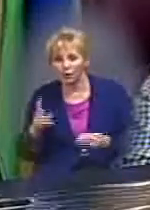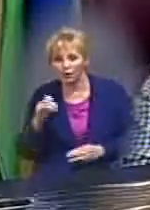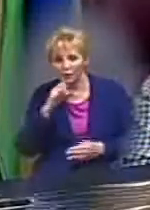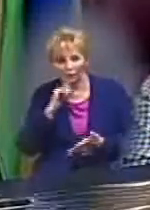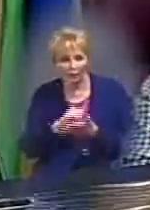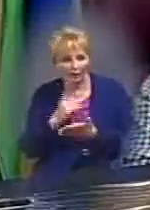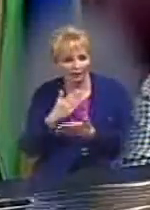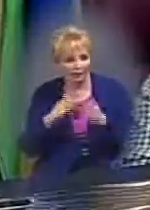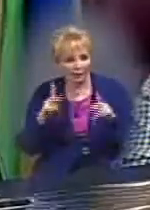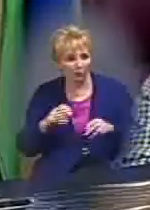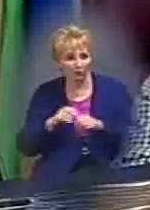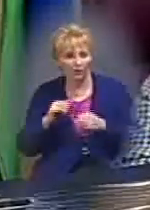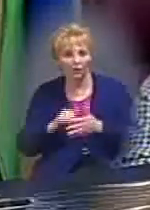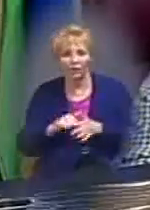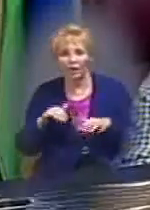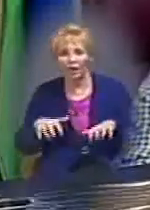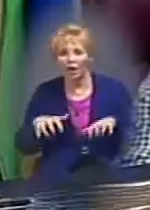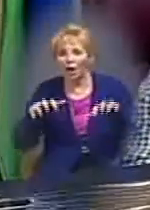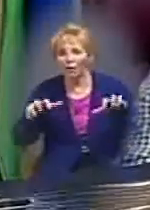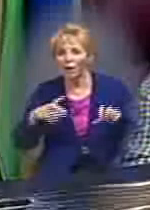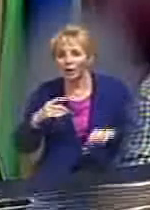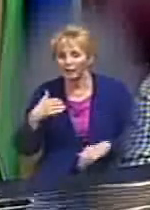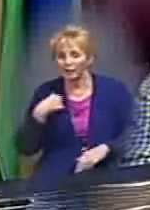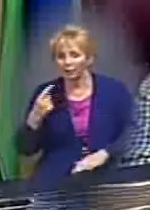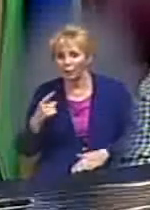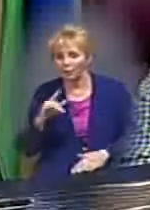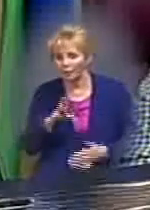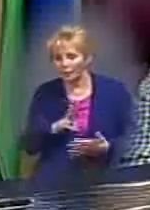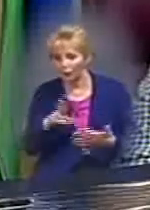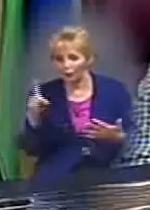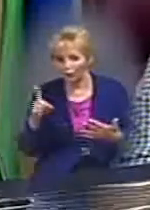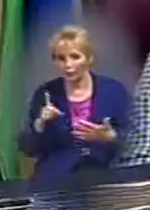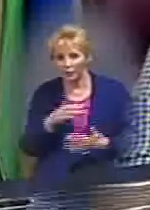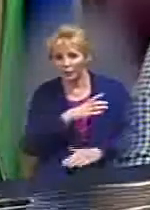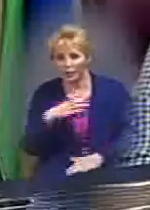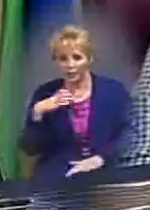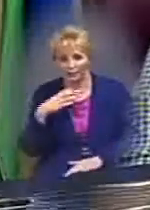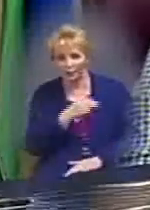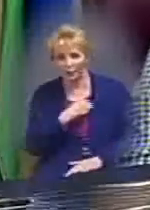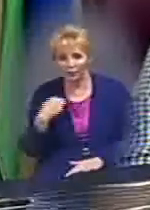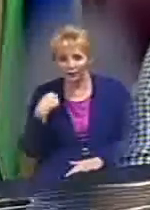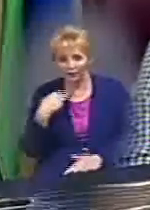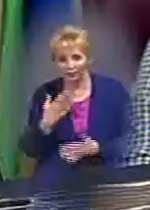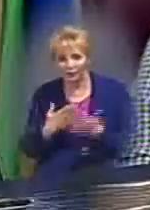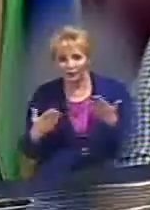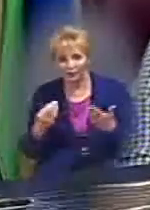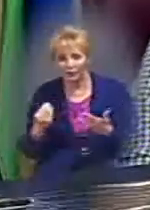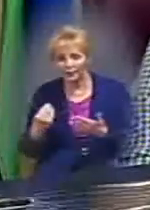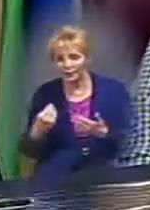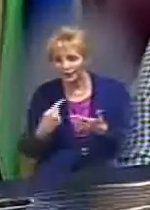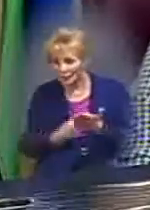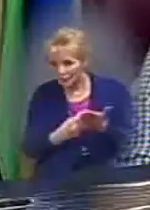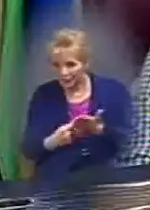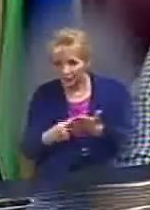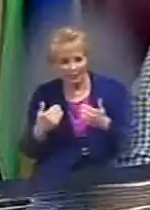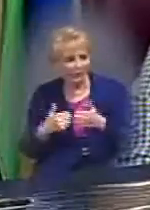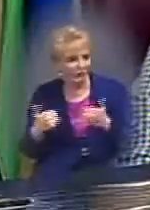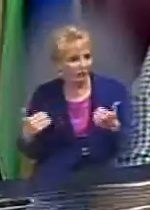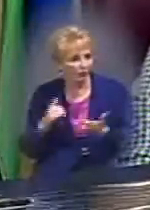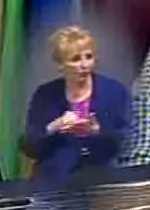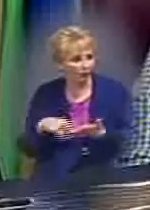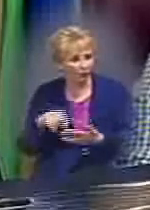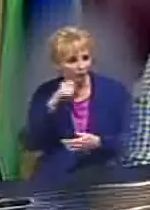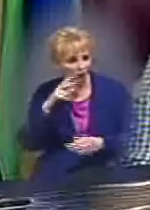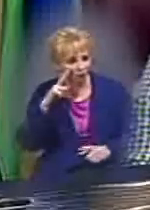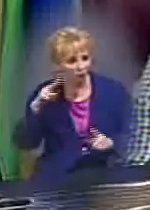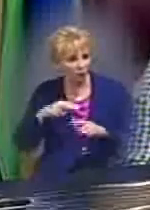is someone in the audience that would like to have an item removed or a council member that would like to have something discussed separately. For those of you